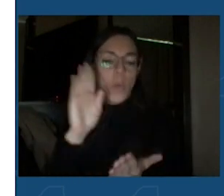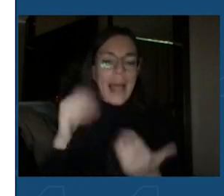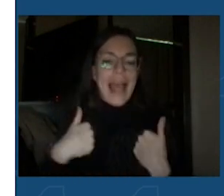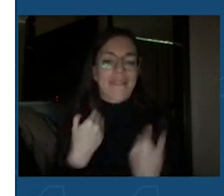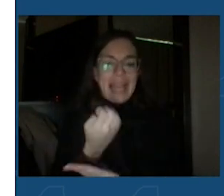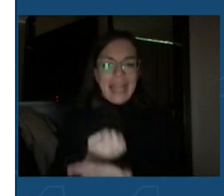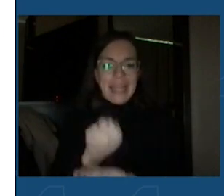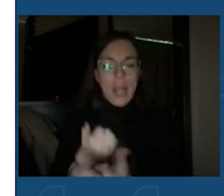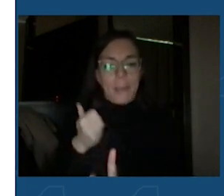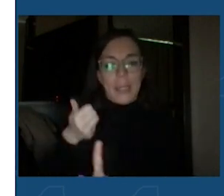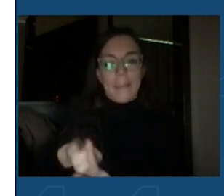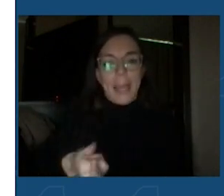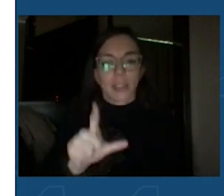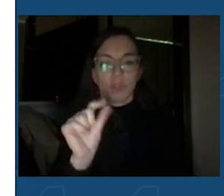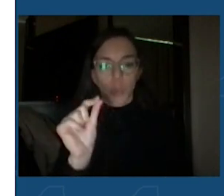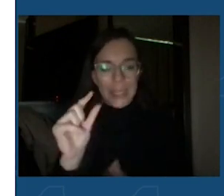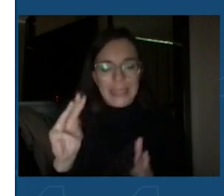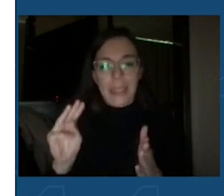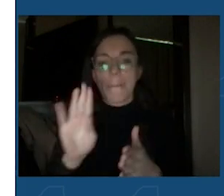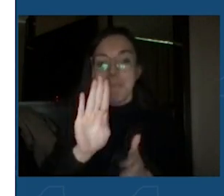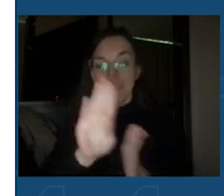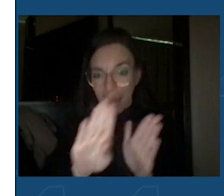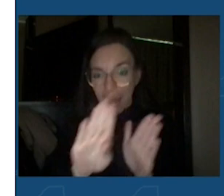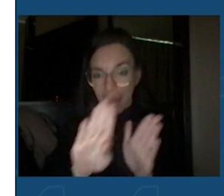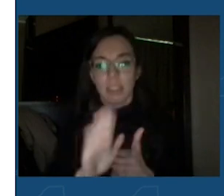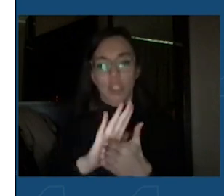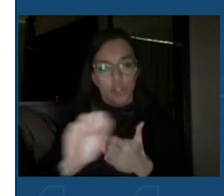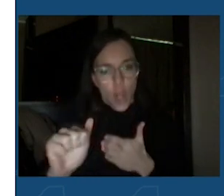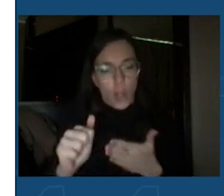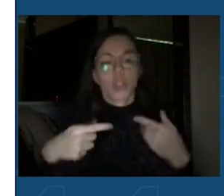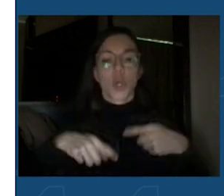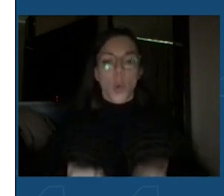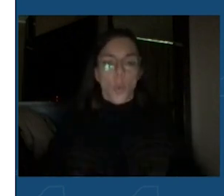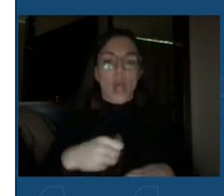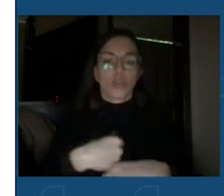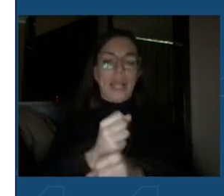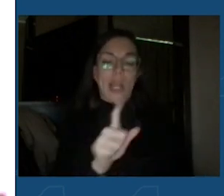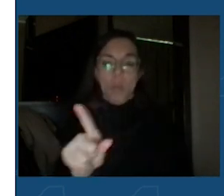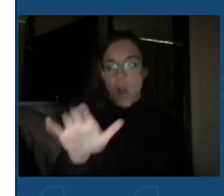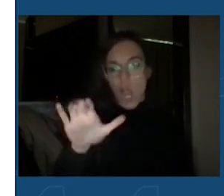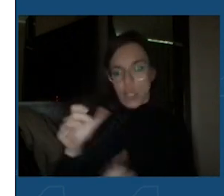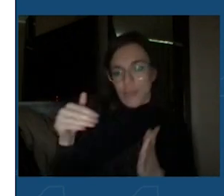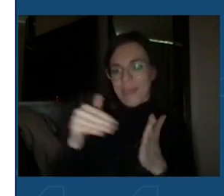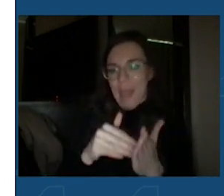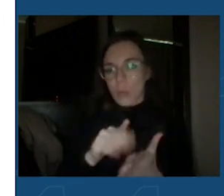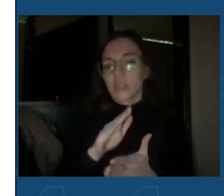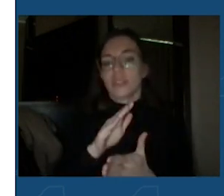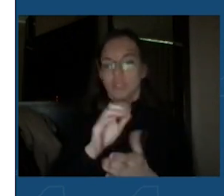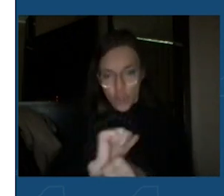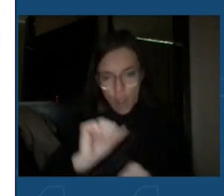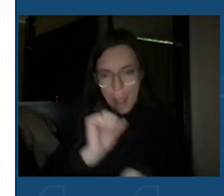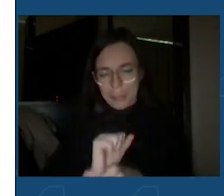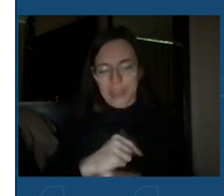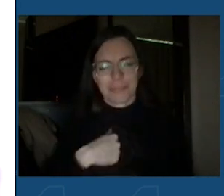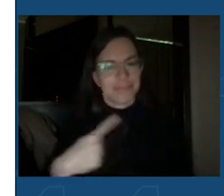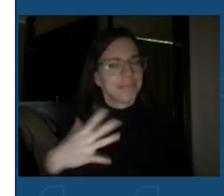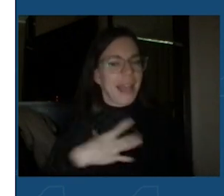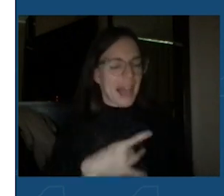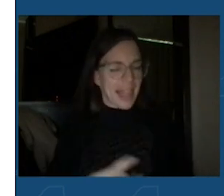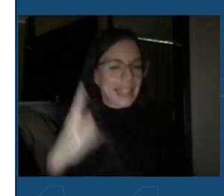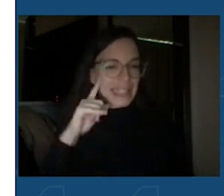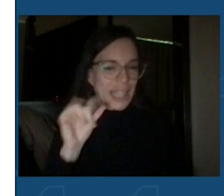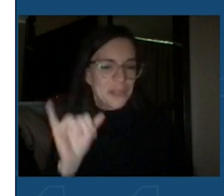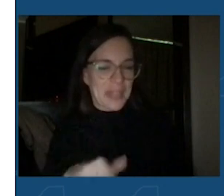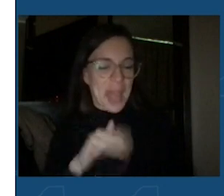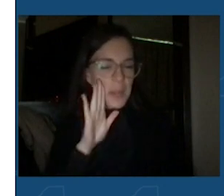of $20 billion while creating 100,000 jobs. I like the sound of that. Let's give that a round of applause. That is what will